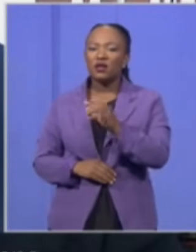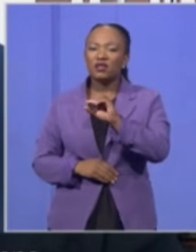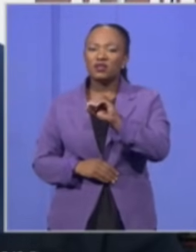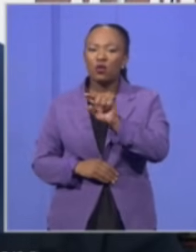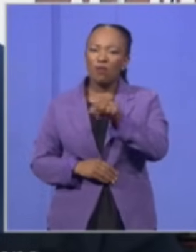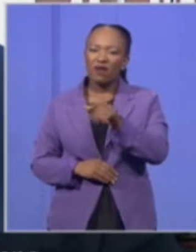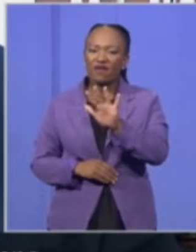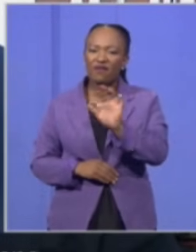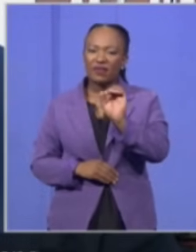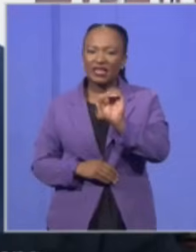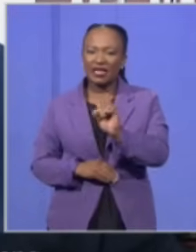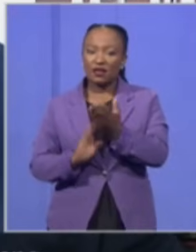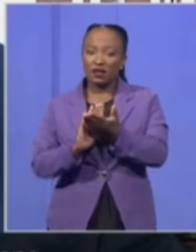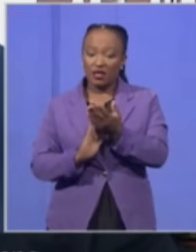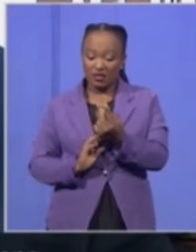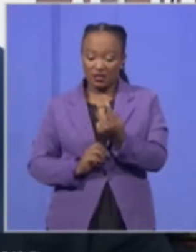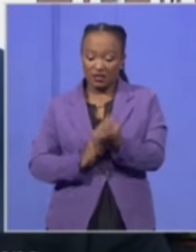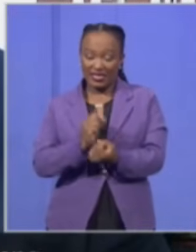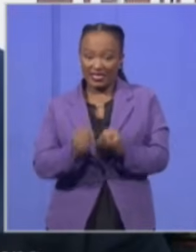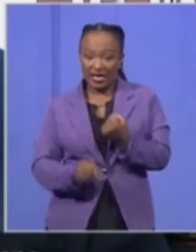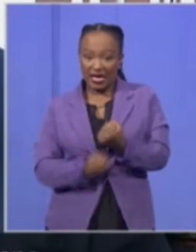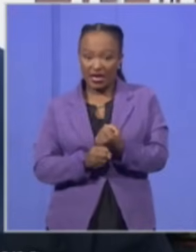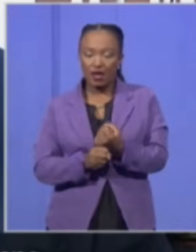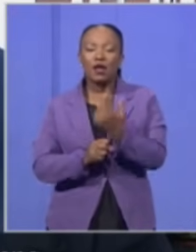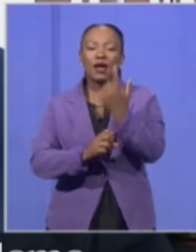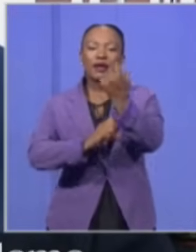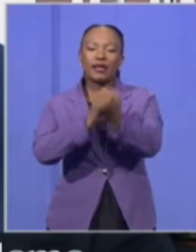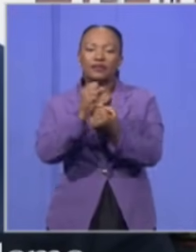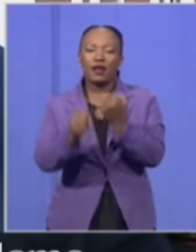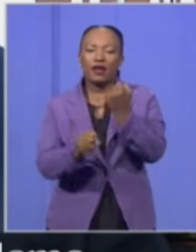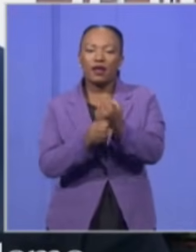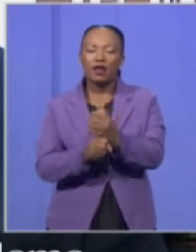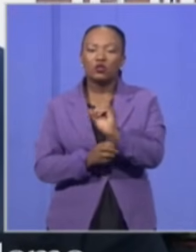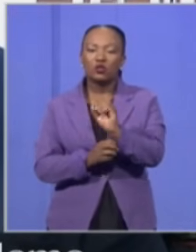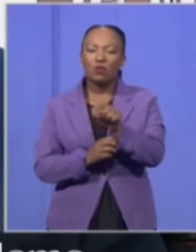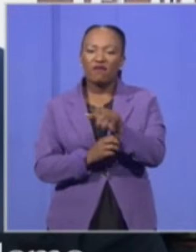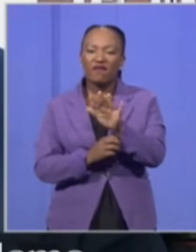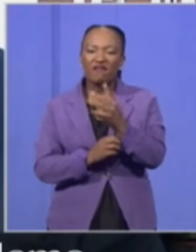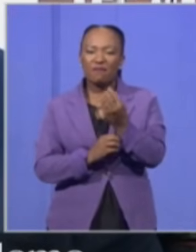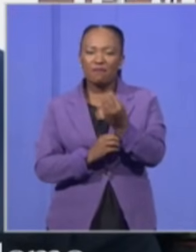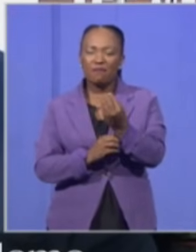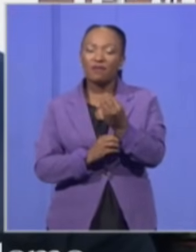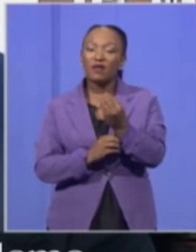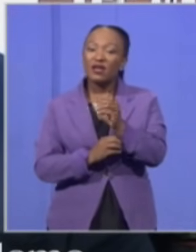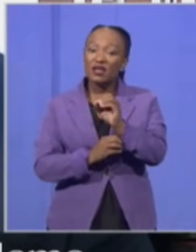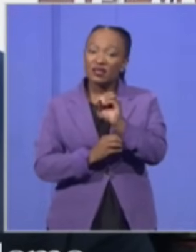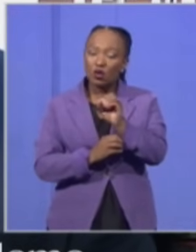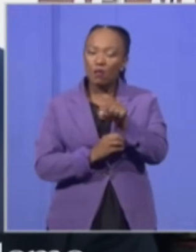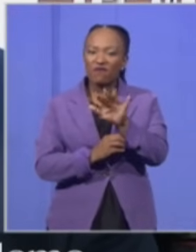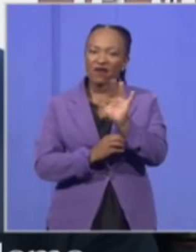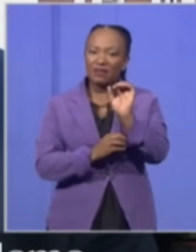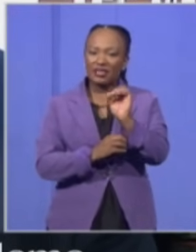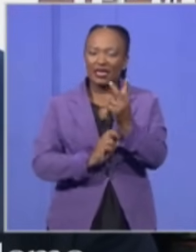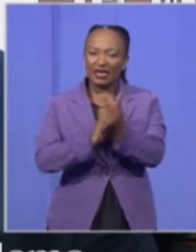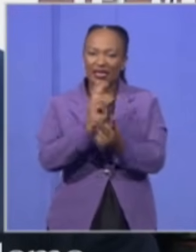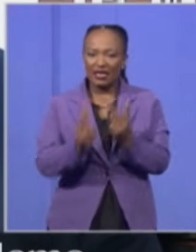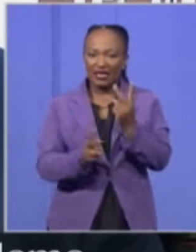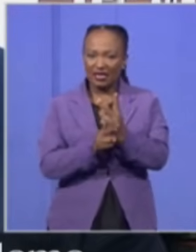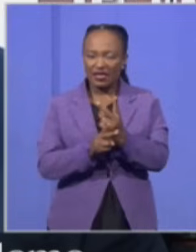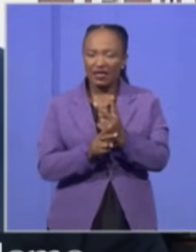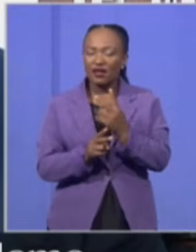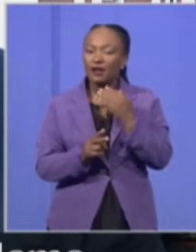0.5 selemo se tlang 0.5 seo ho batho ba rona se tjho hore tšhelete e ne